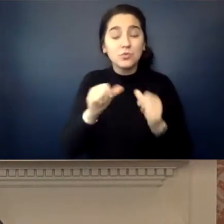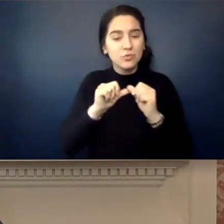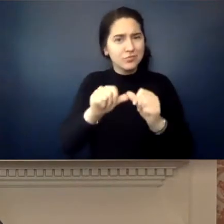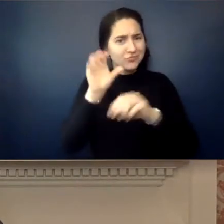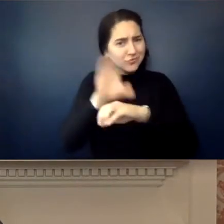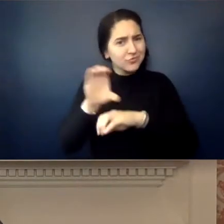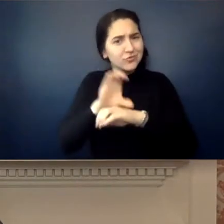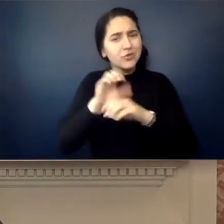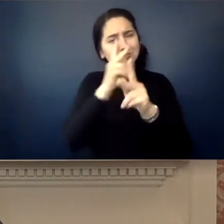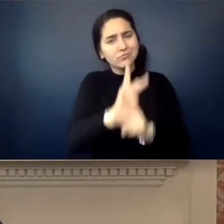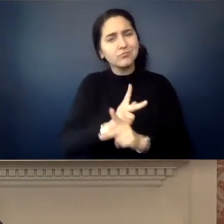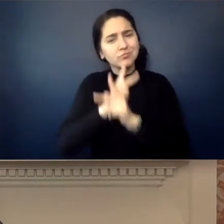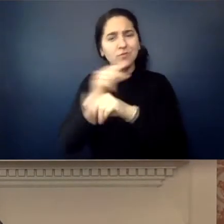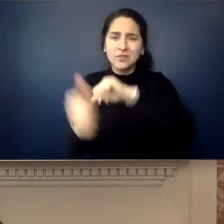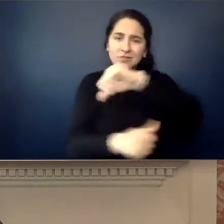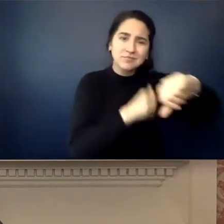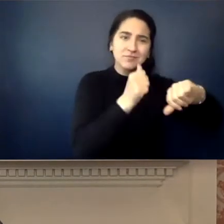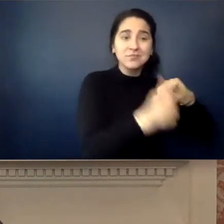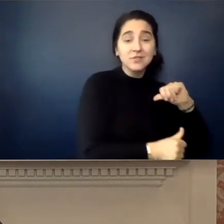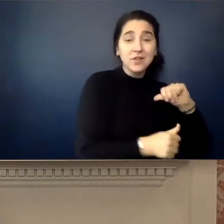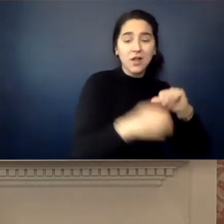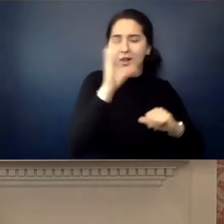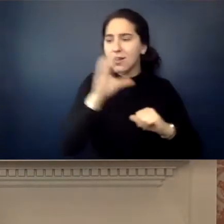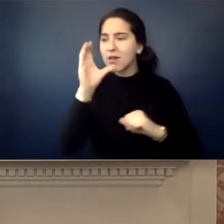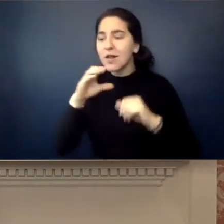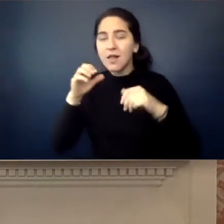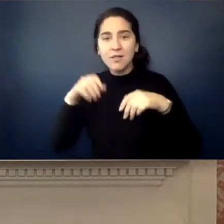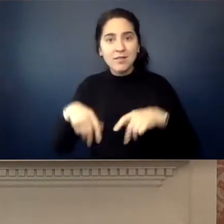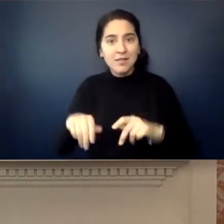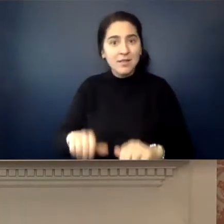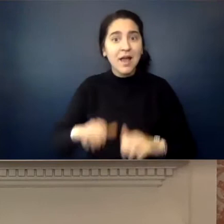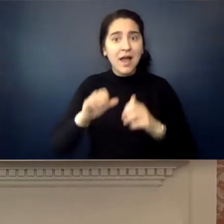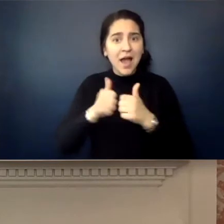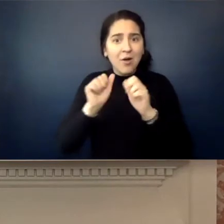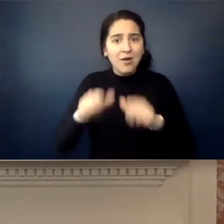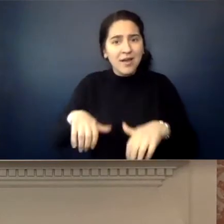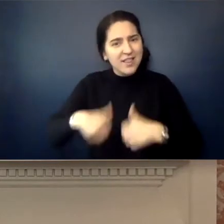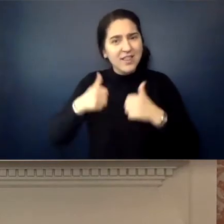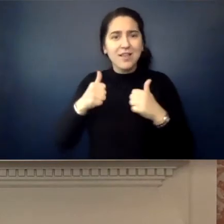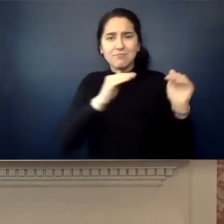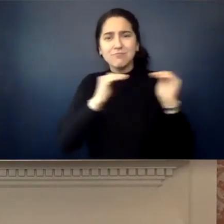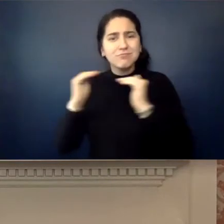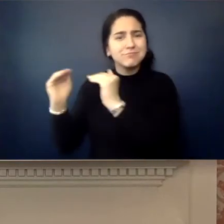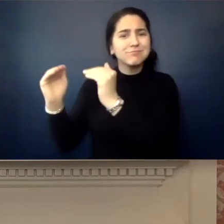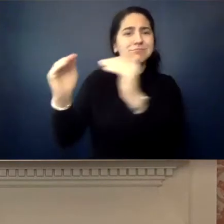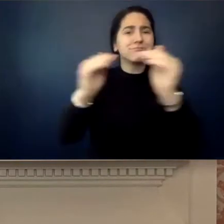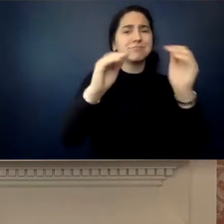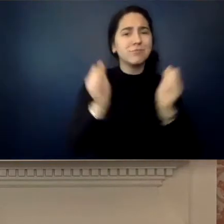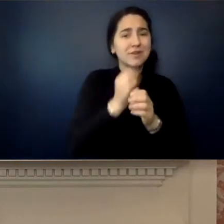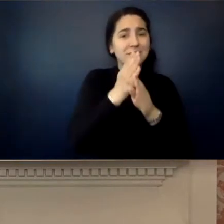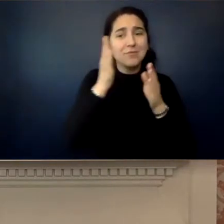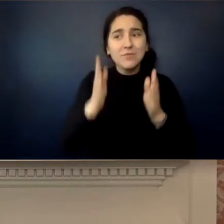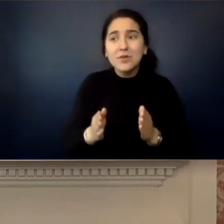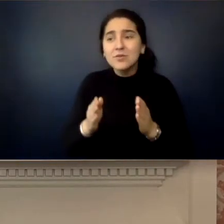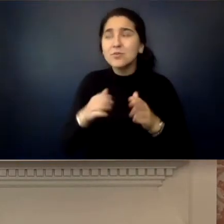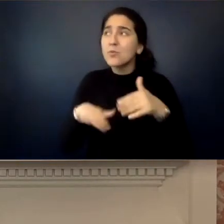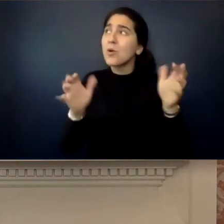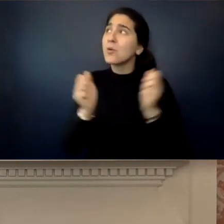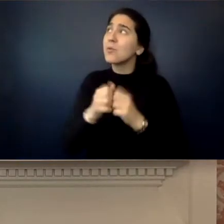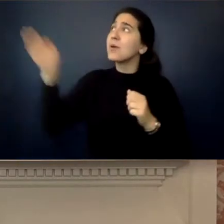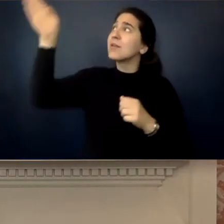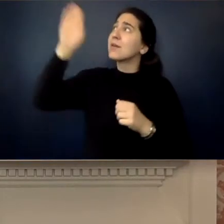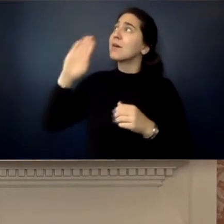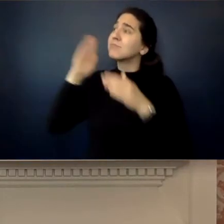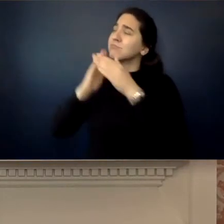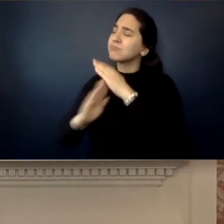you continue to be the church in taking care of one another, seeking to live in harmony with your neighbors, and to walk